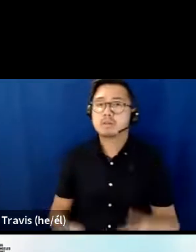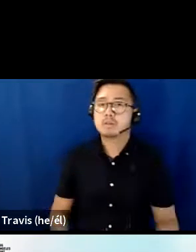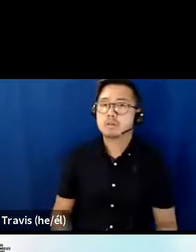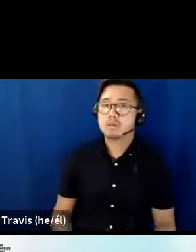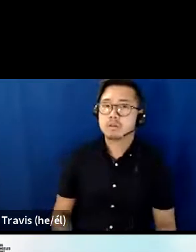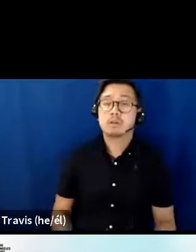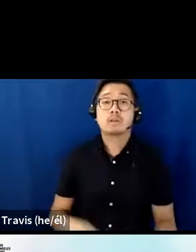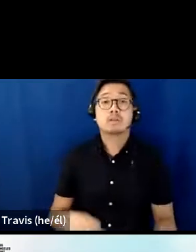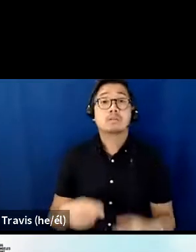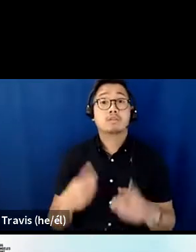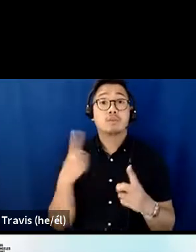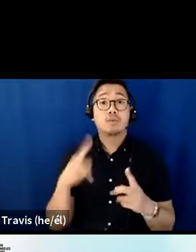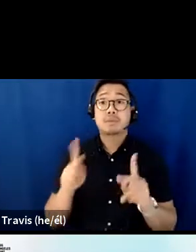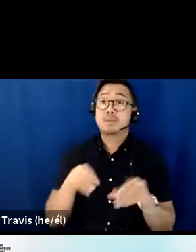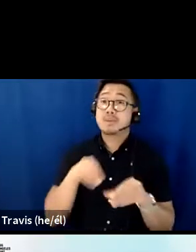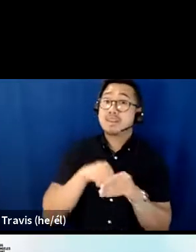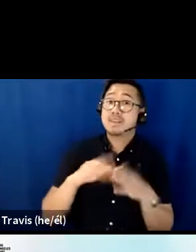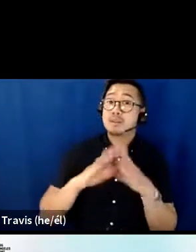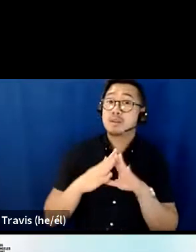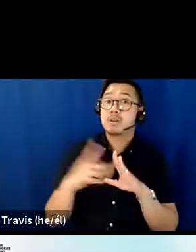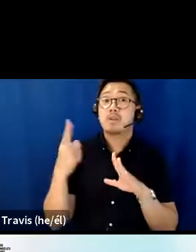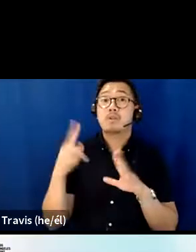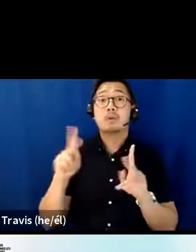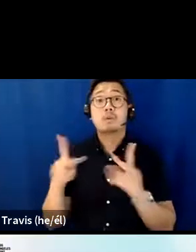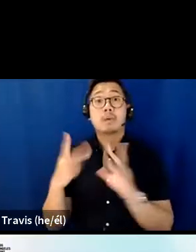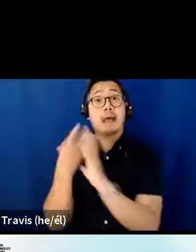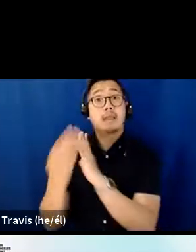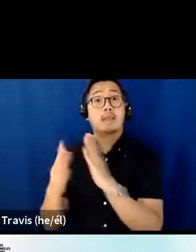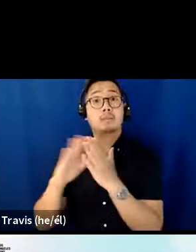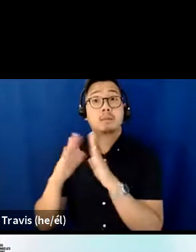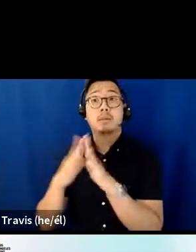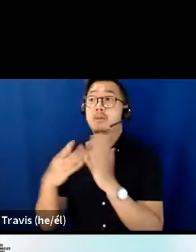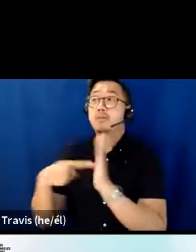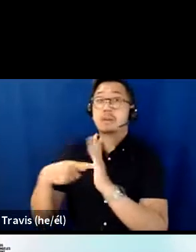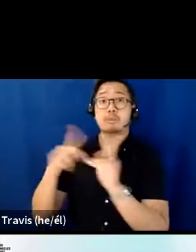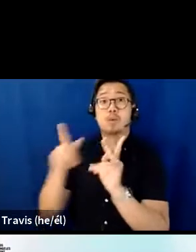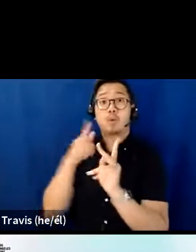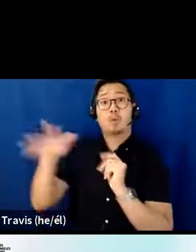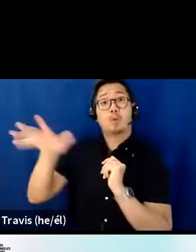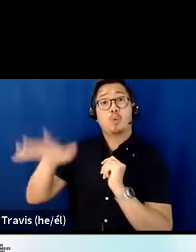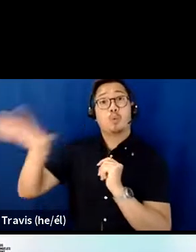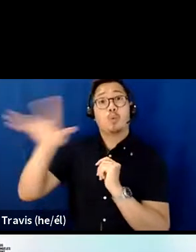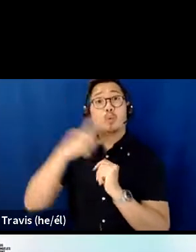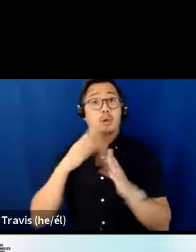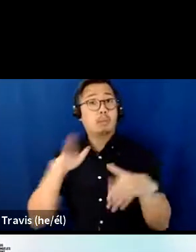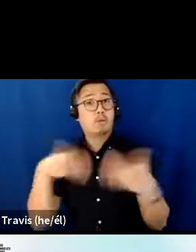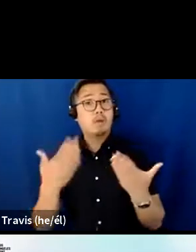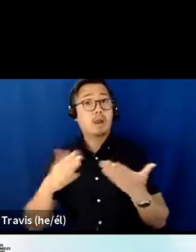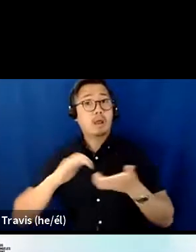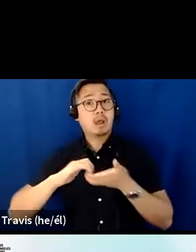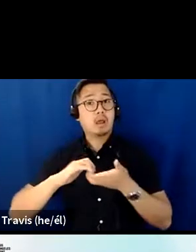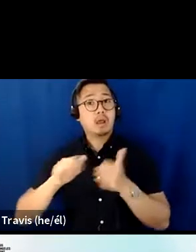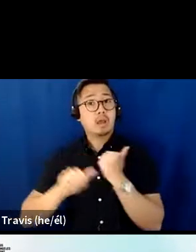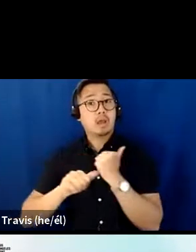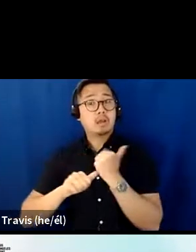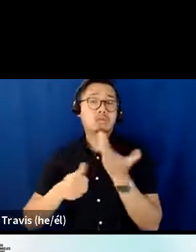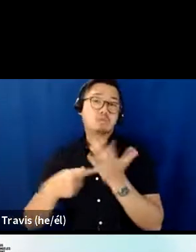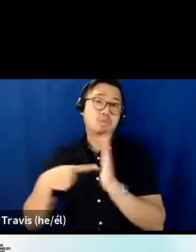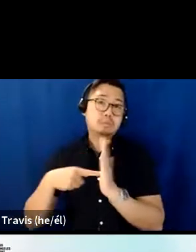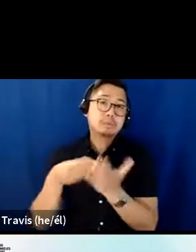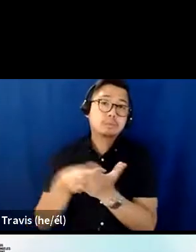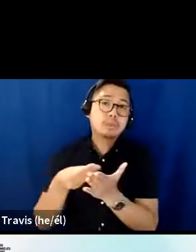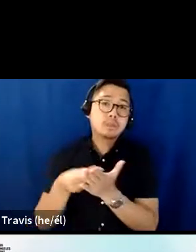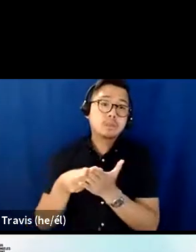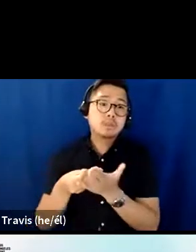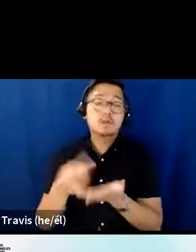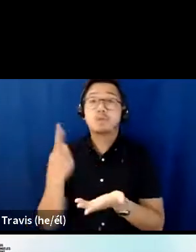want to help, those who provide mutual aid with I call it, you know, say monetary mutual aid to organizations